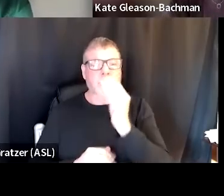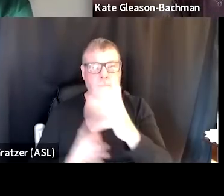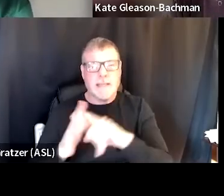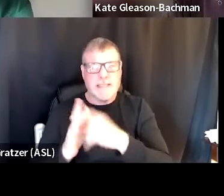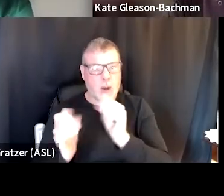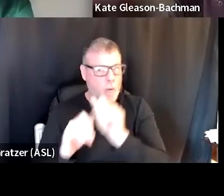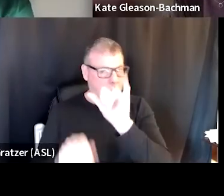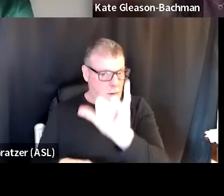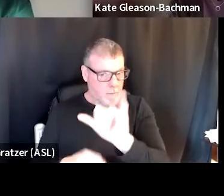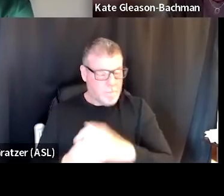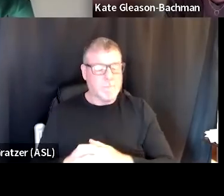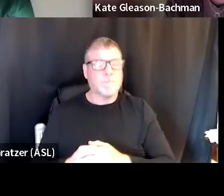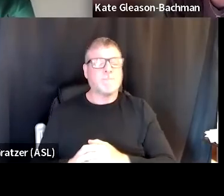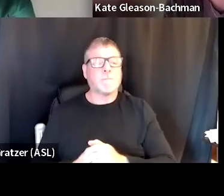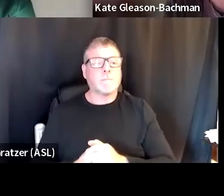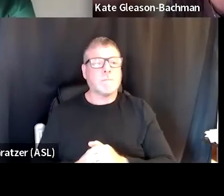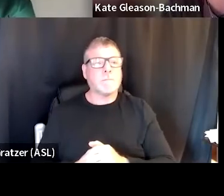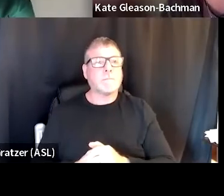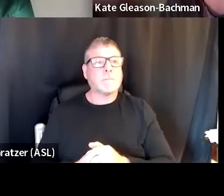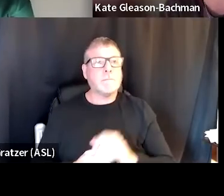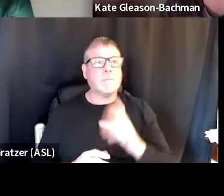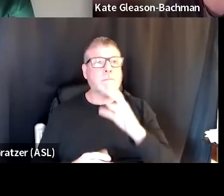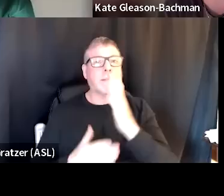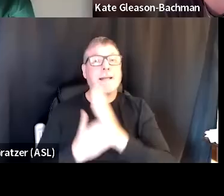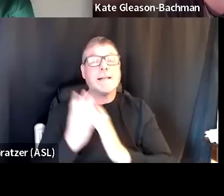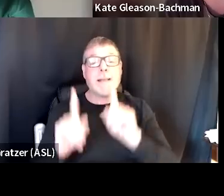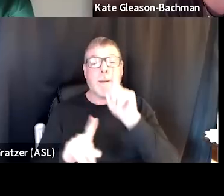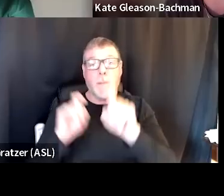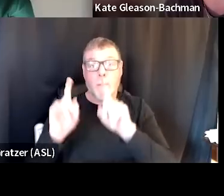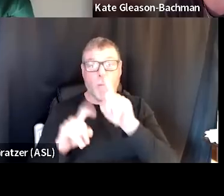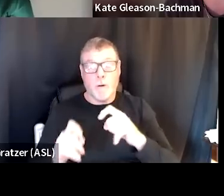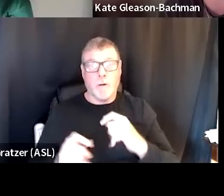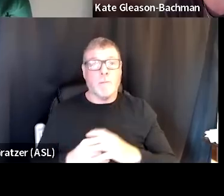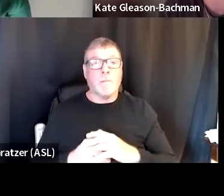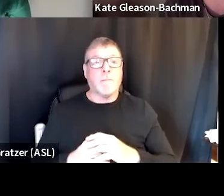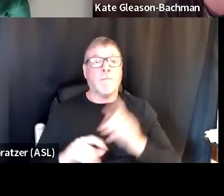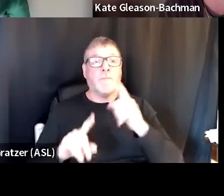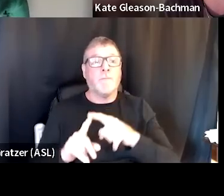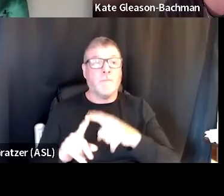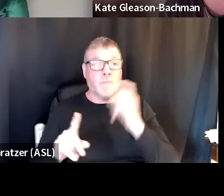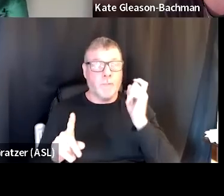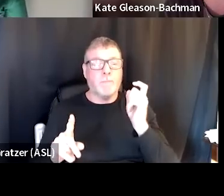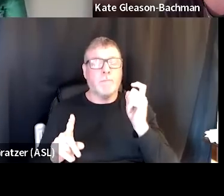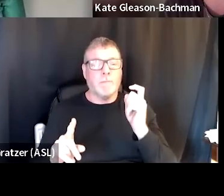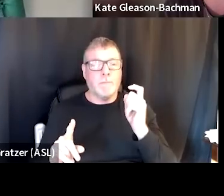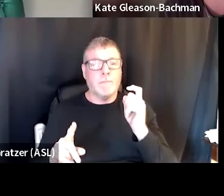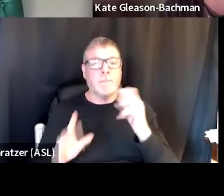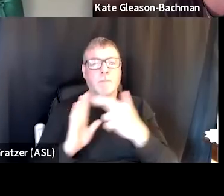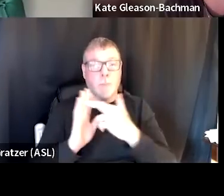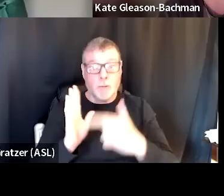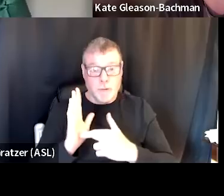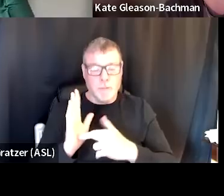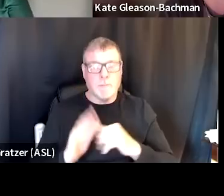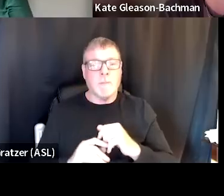there. And then I'm going to go into some of the questions that we have gathered from the